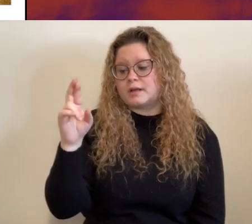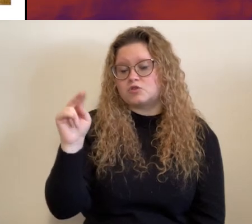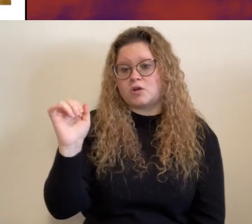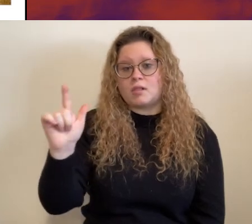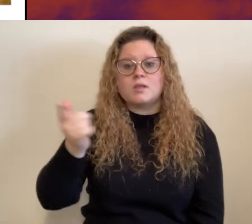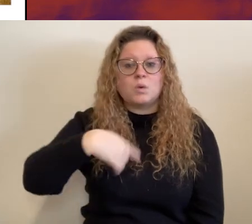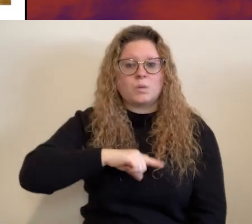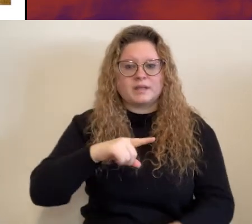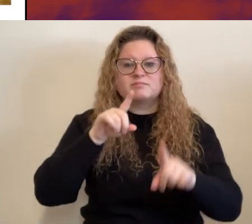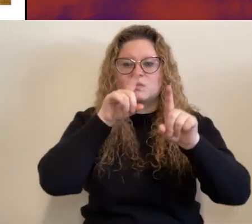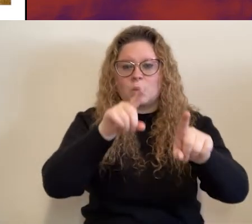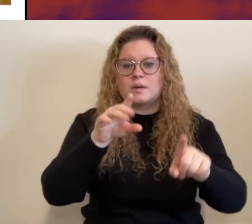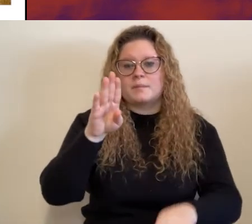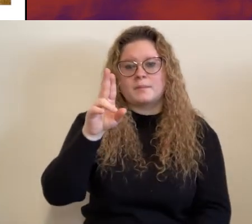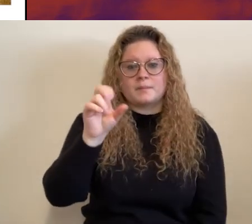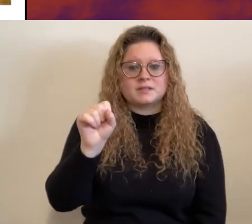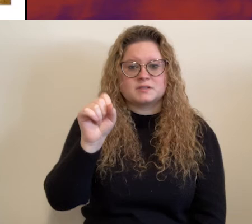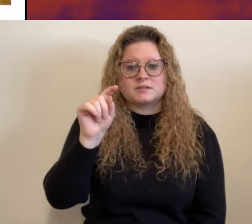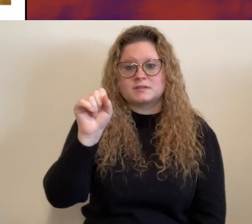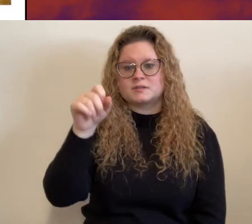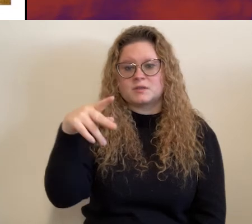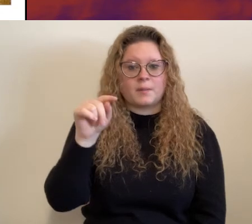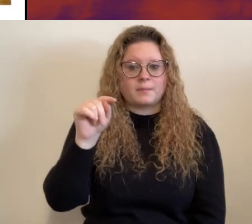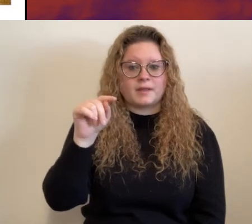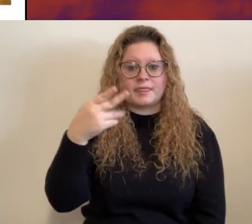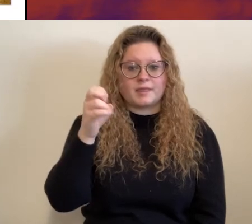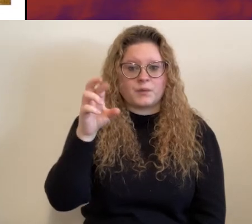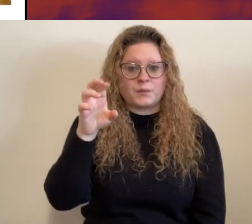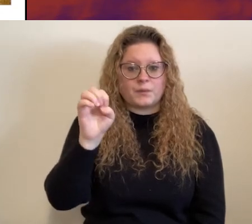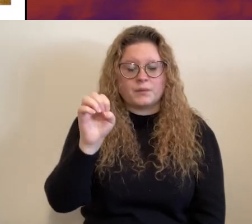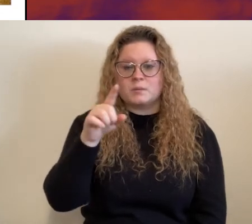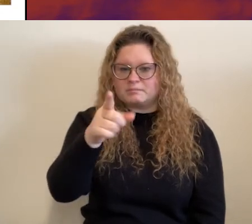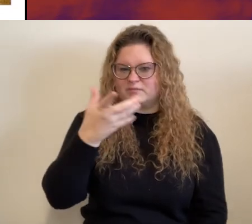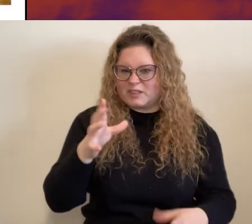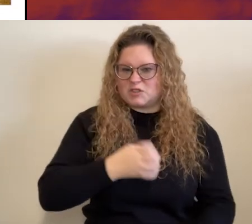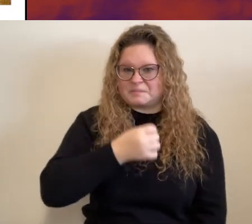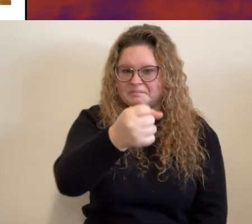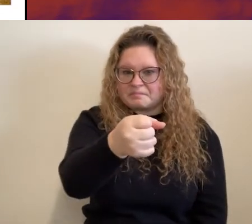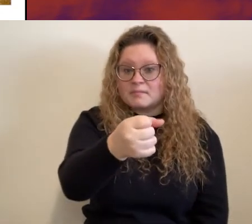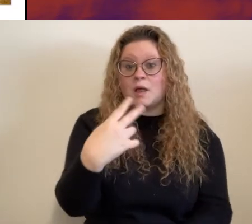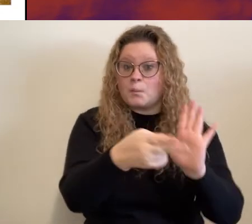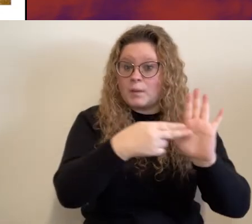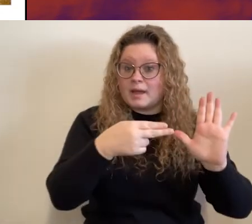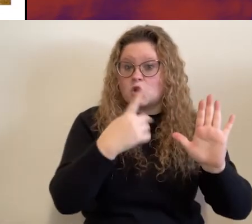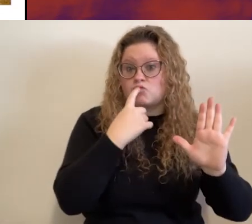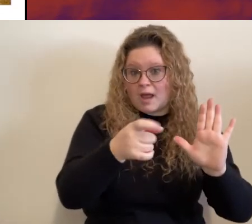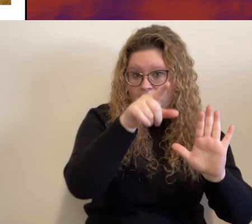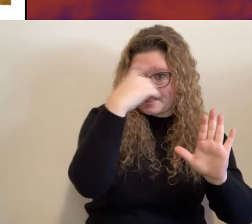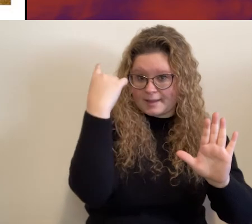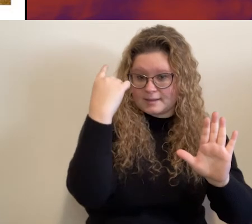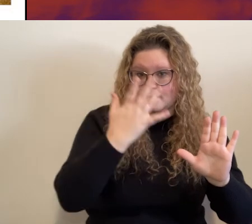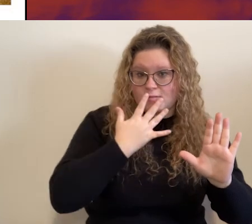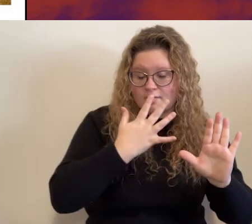are hired for the next couple of years to do things, and the branding for that was red and black and things. But then I had an opportunity to bring